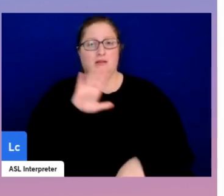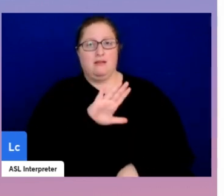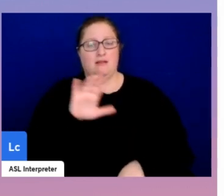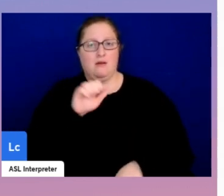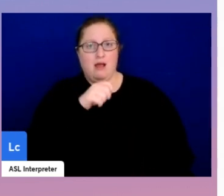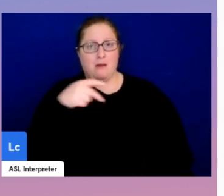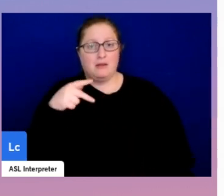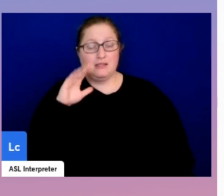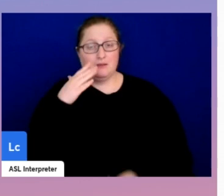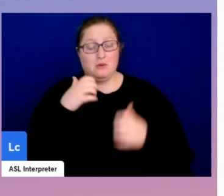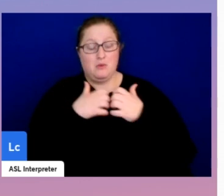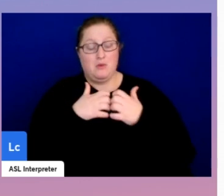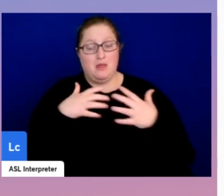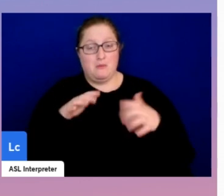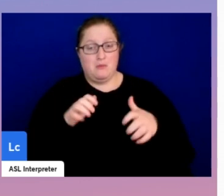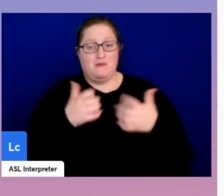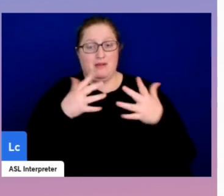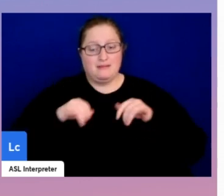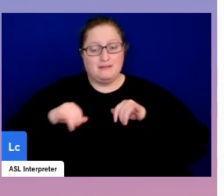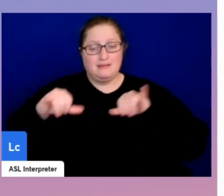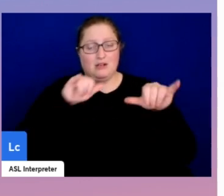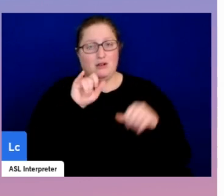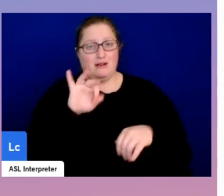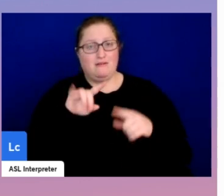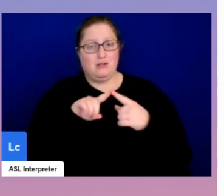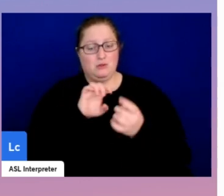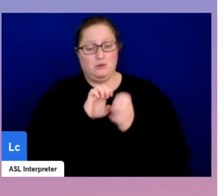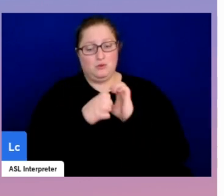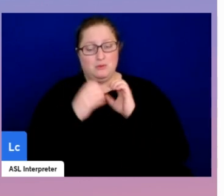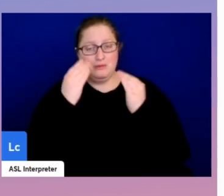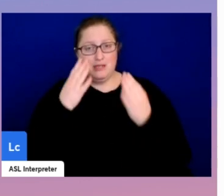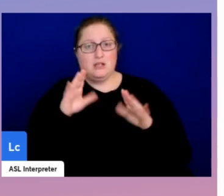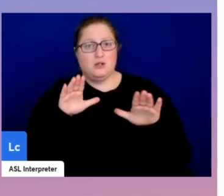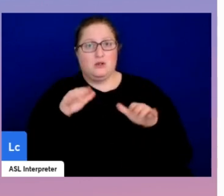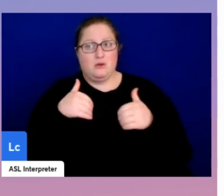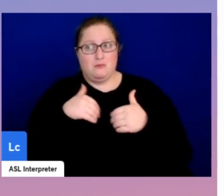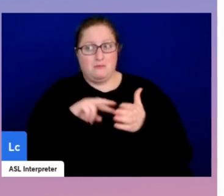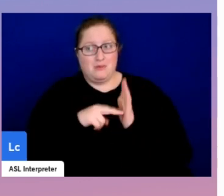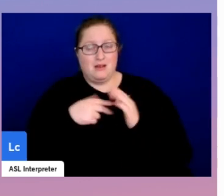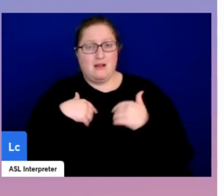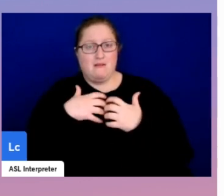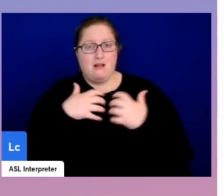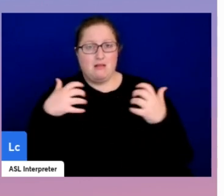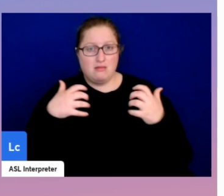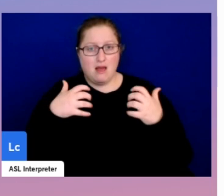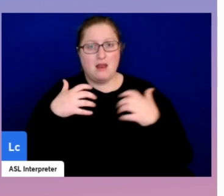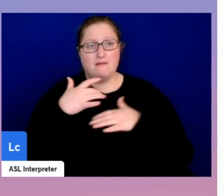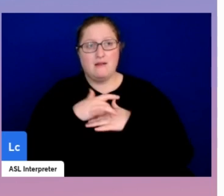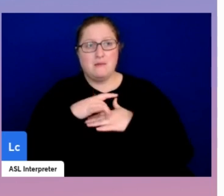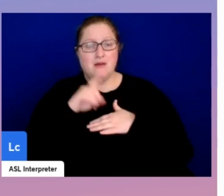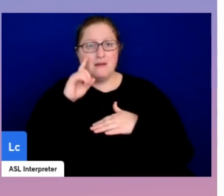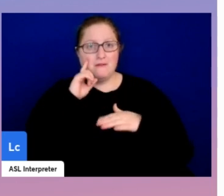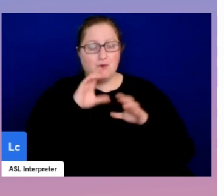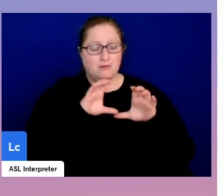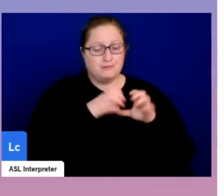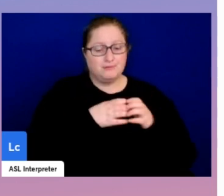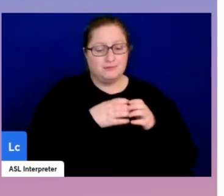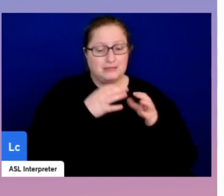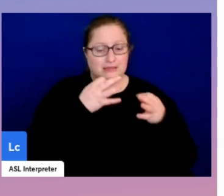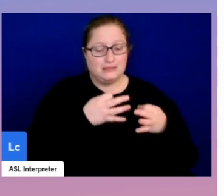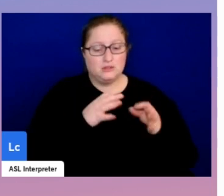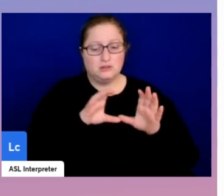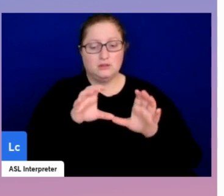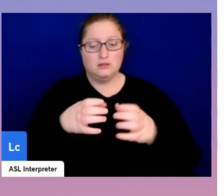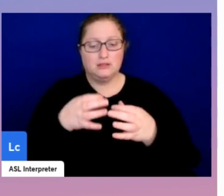out that without providing a standard interface to encrypt data, you introduce room for siloed decisions on how that data should be encrypted.